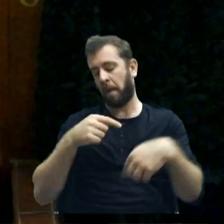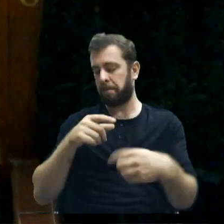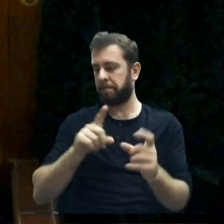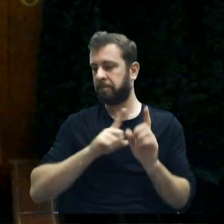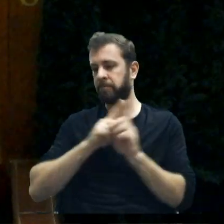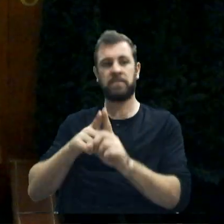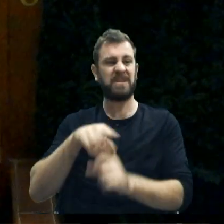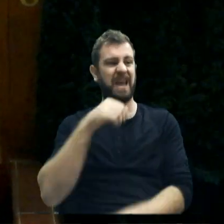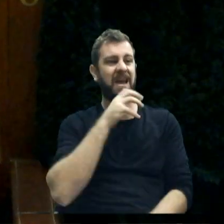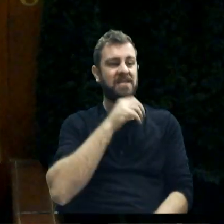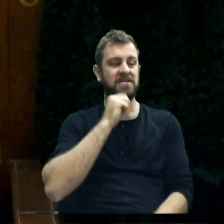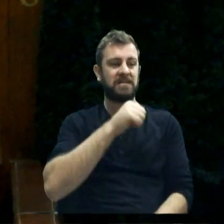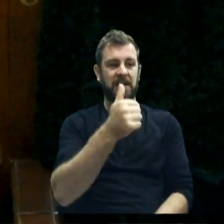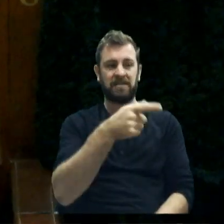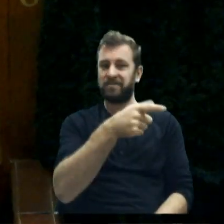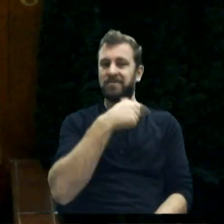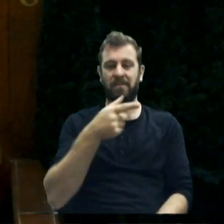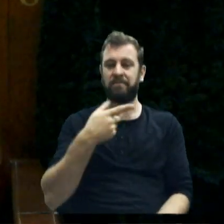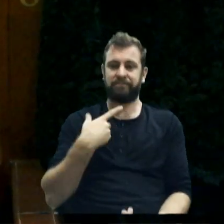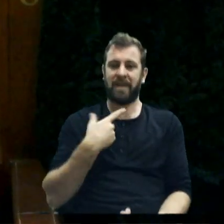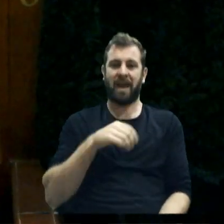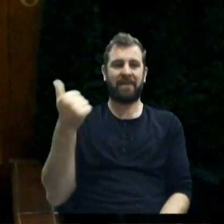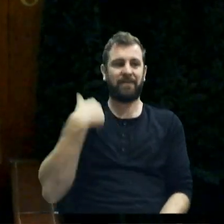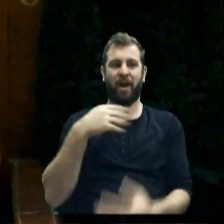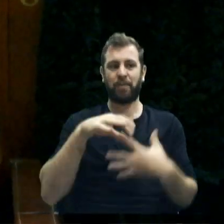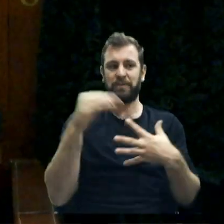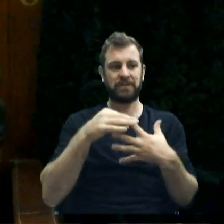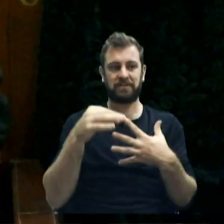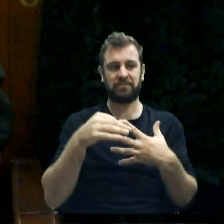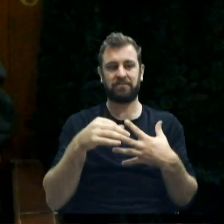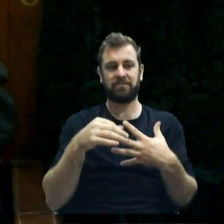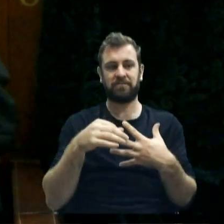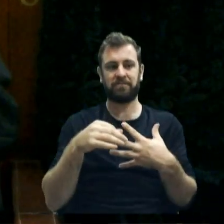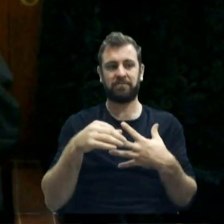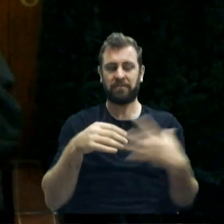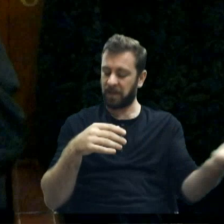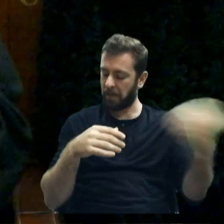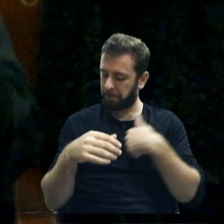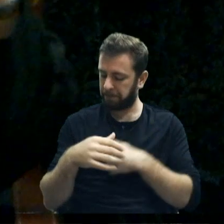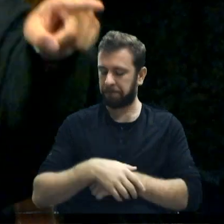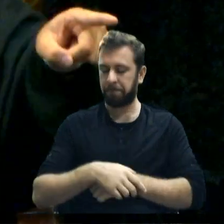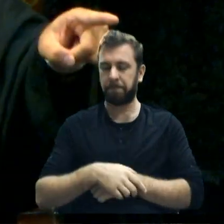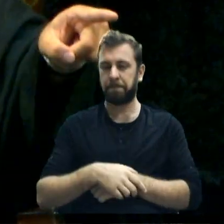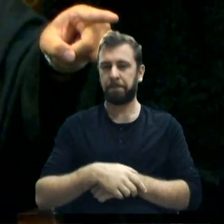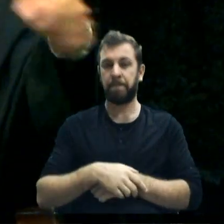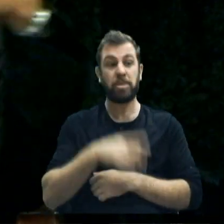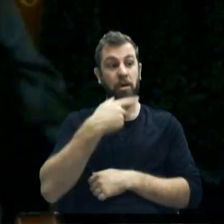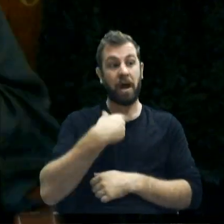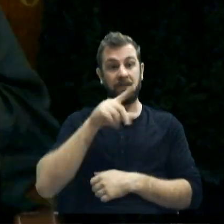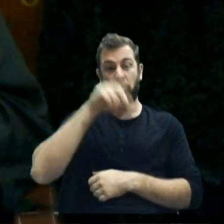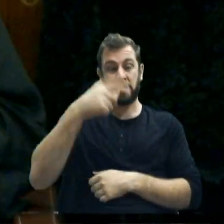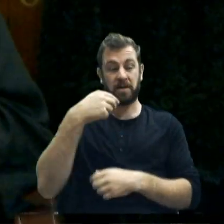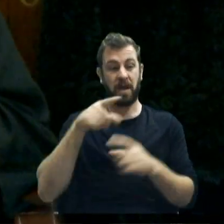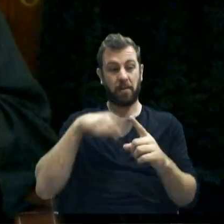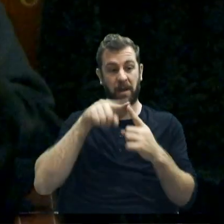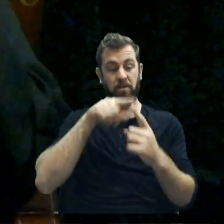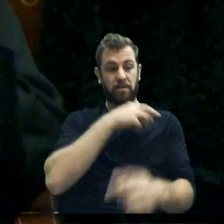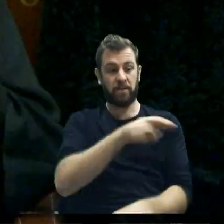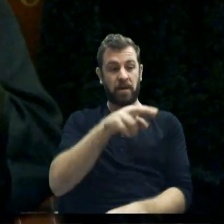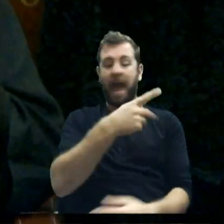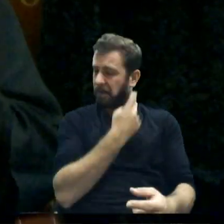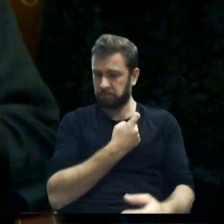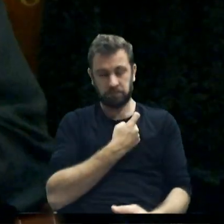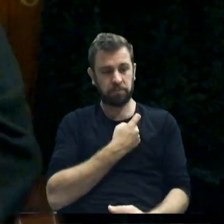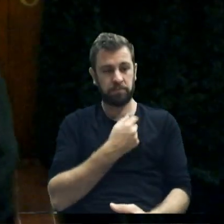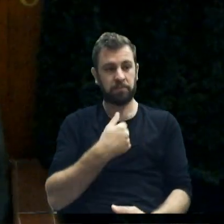old, you don't have a say yet, I'm sorry. You come with me. You have questions about the deen? Ask me, I'm your father. If I don't